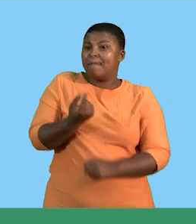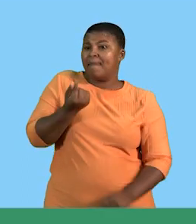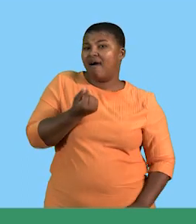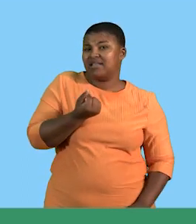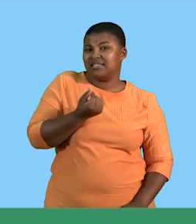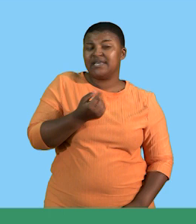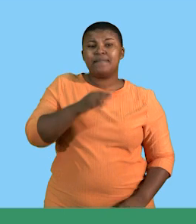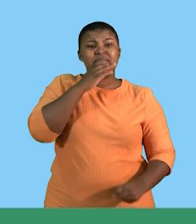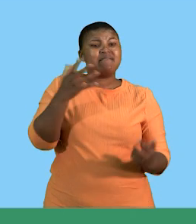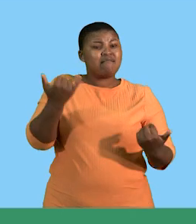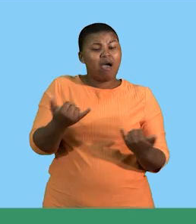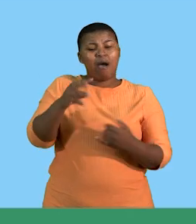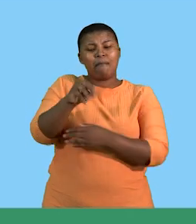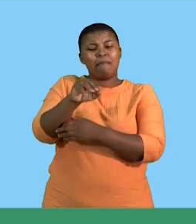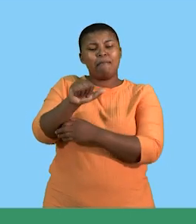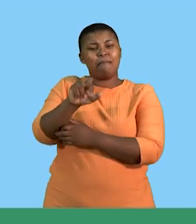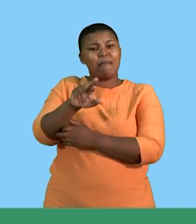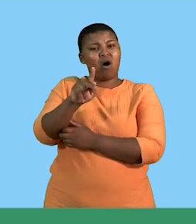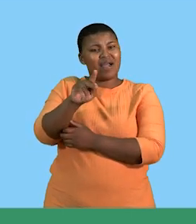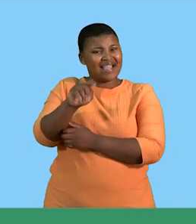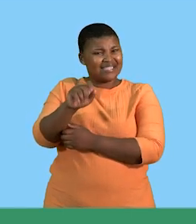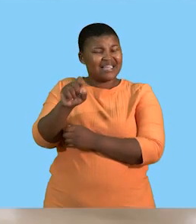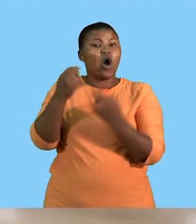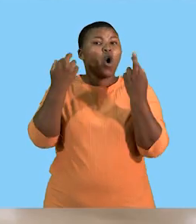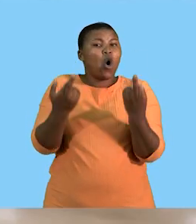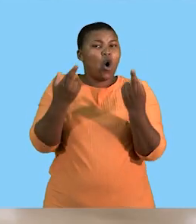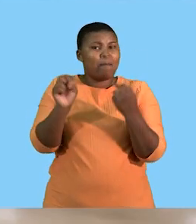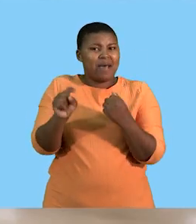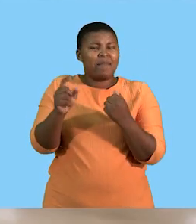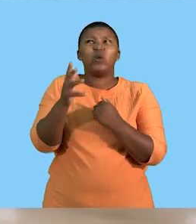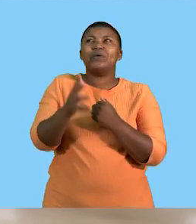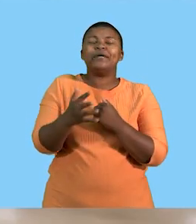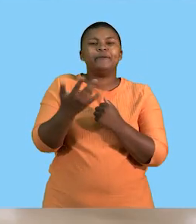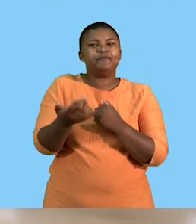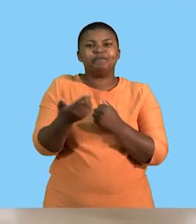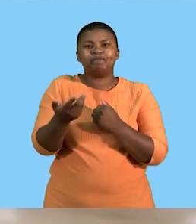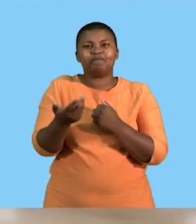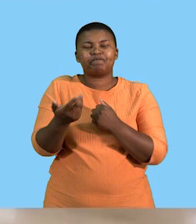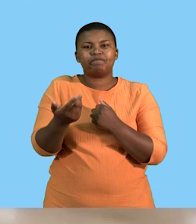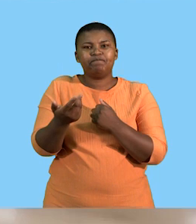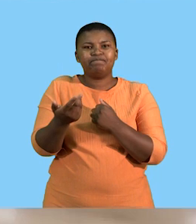the things in the market environment, we hopefully will